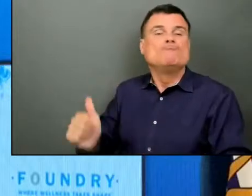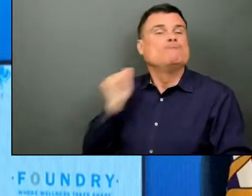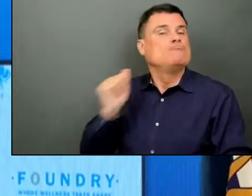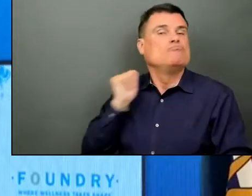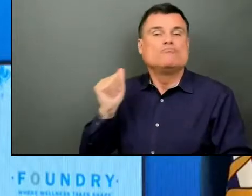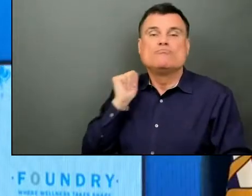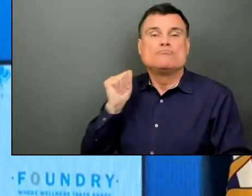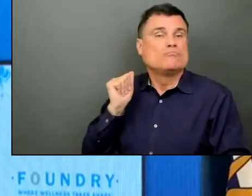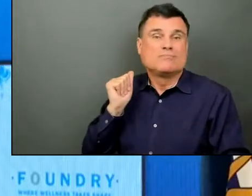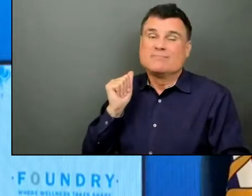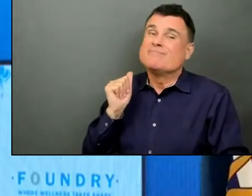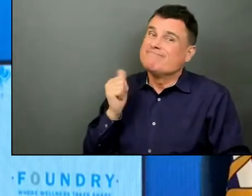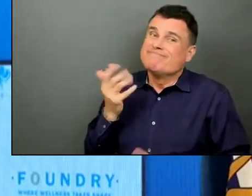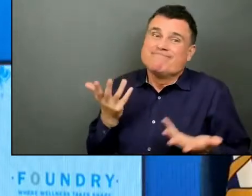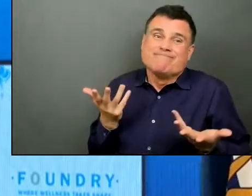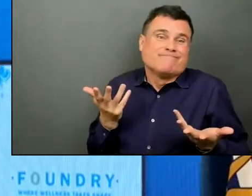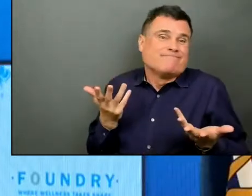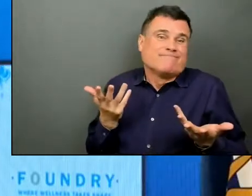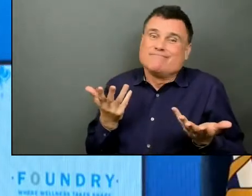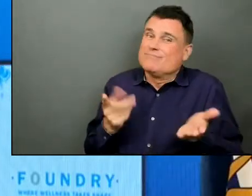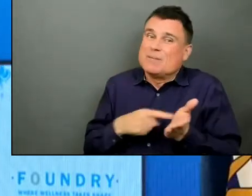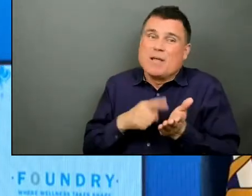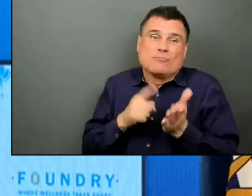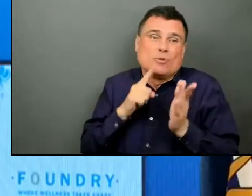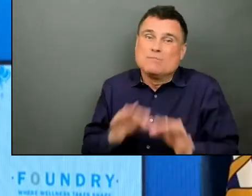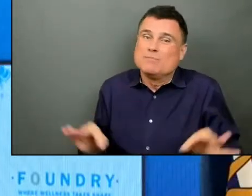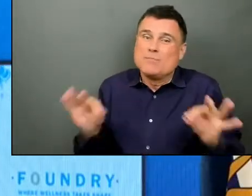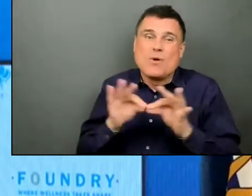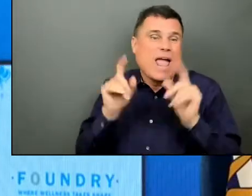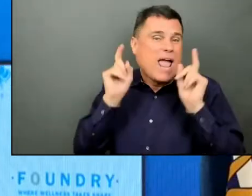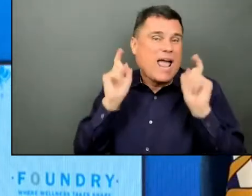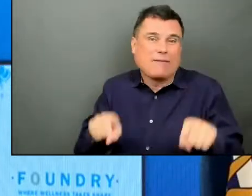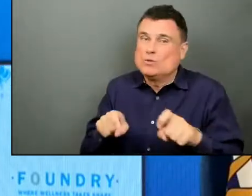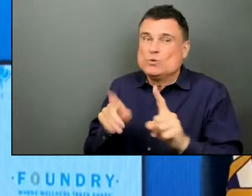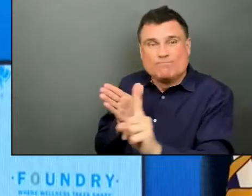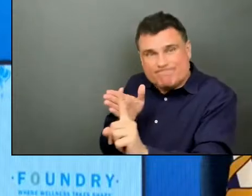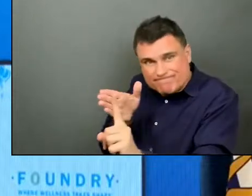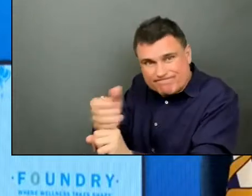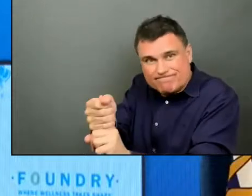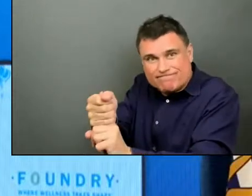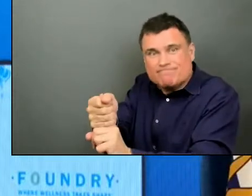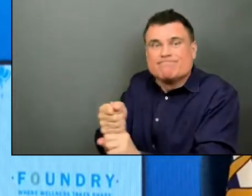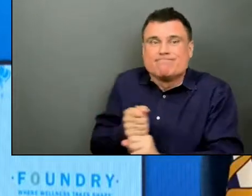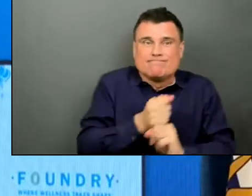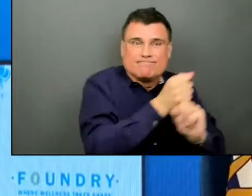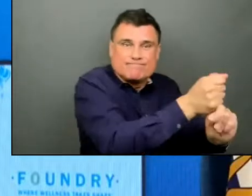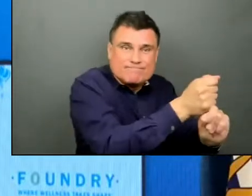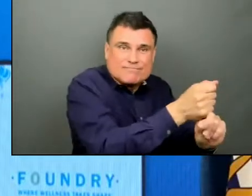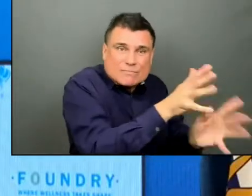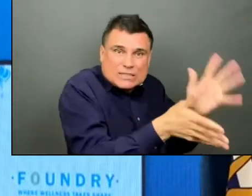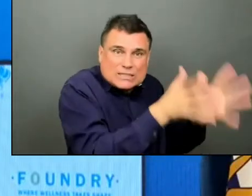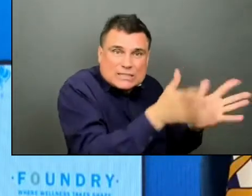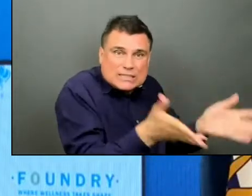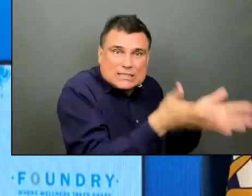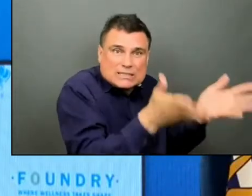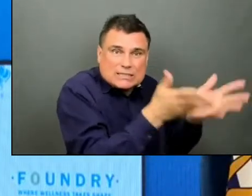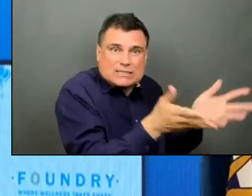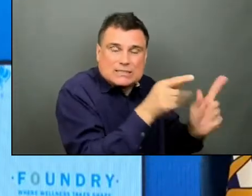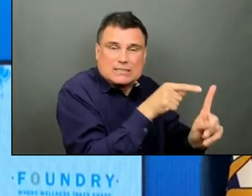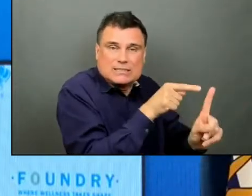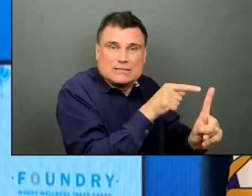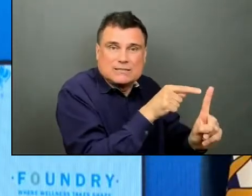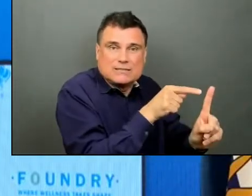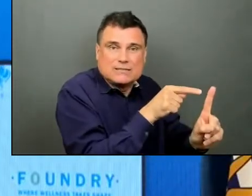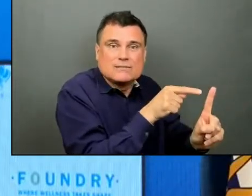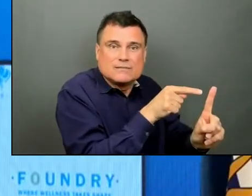do stabilize youth, that we are absolutely sure that we can connect people to the systems that will support their healing and